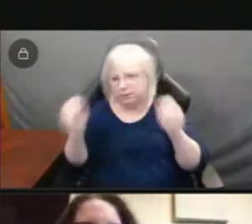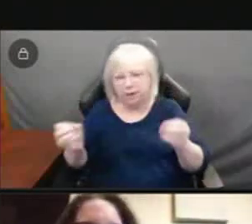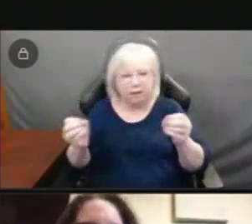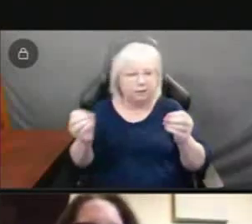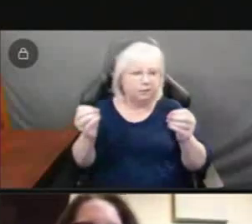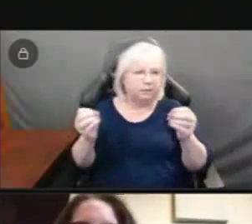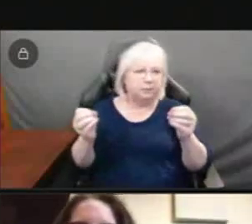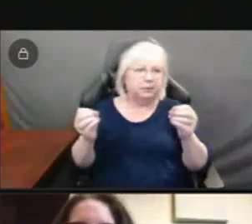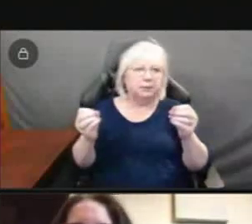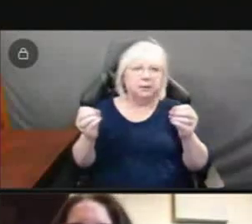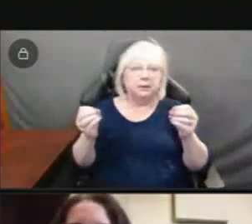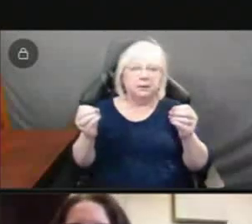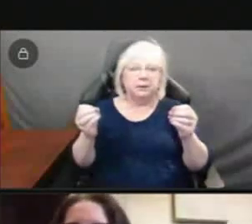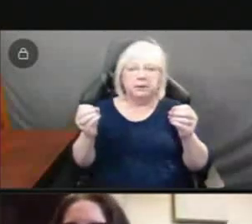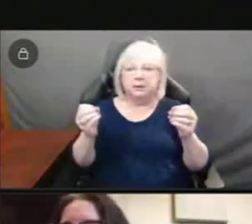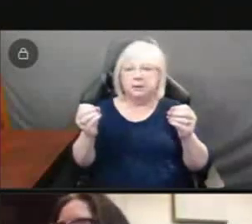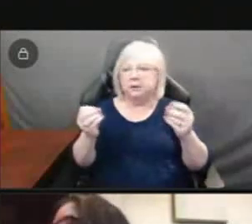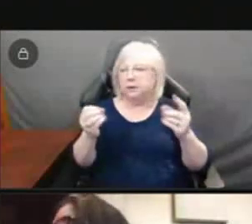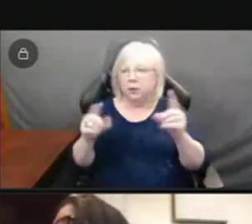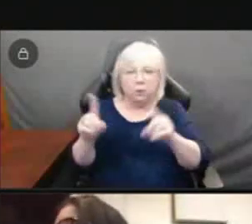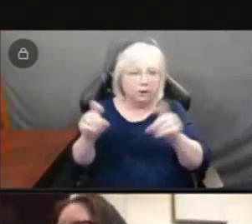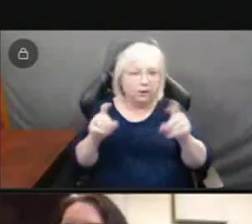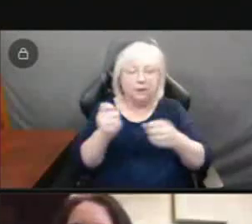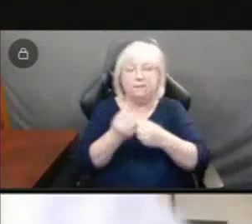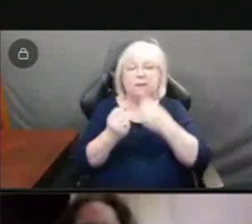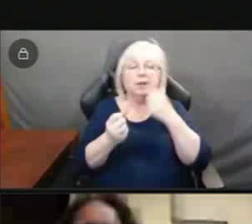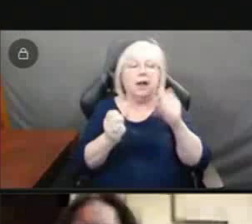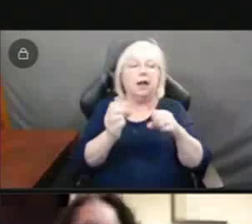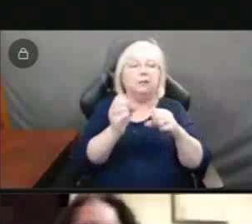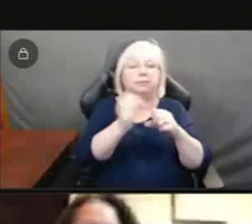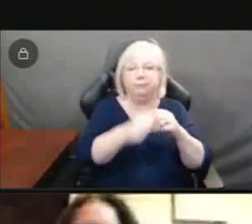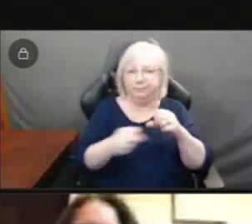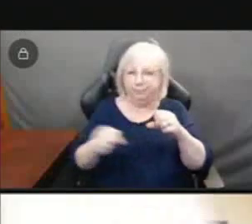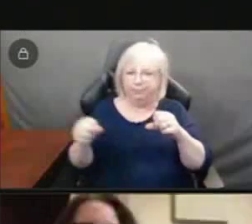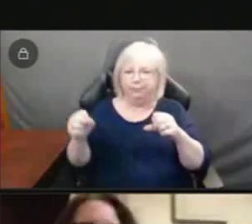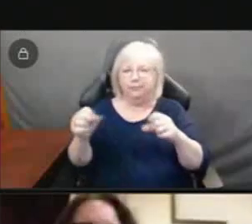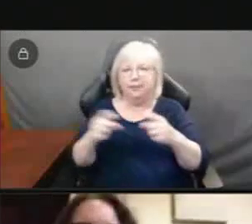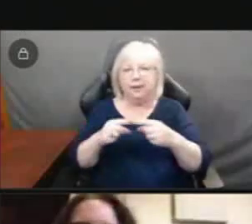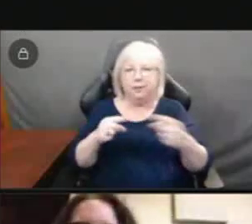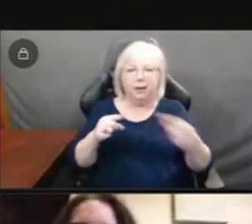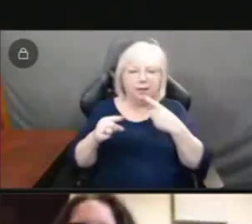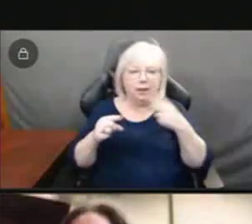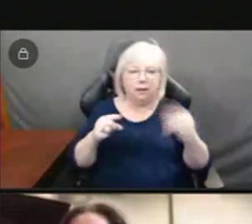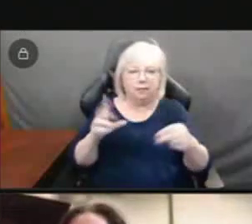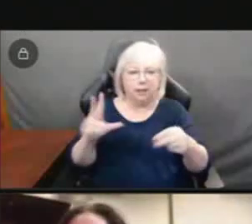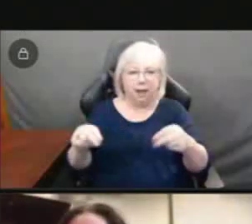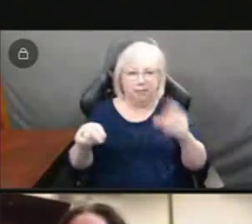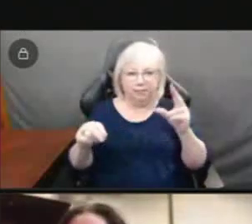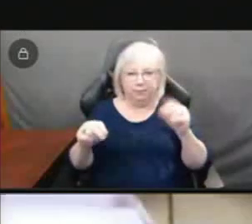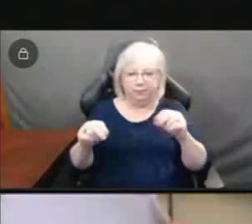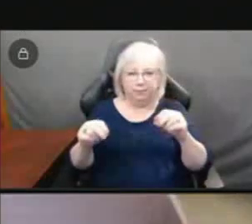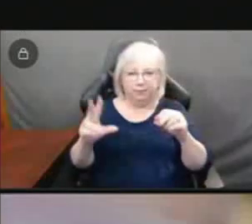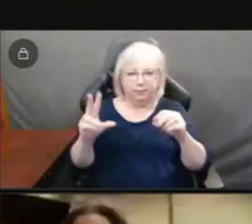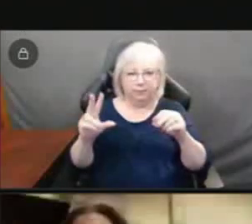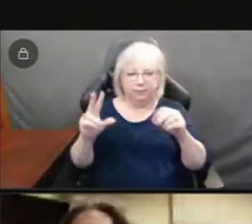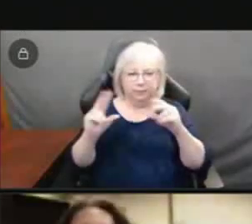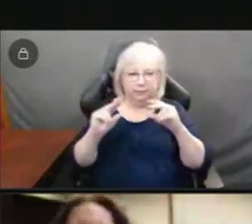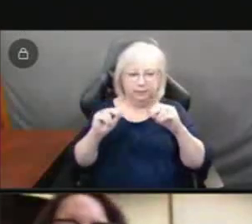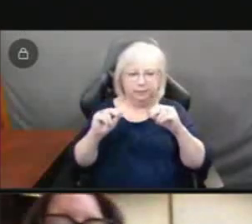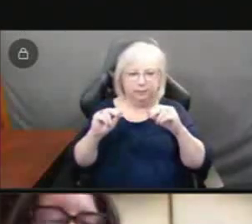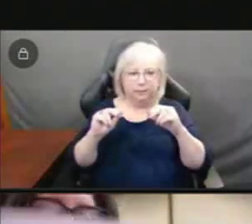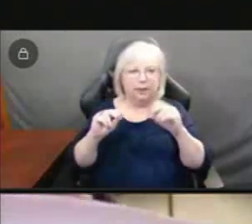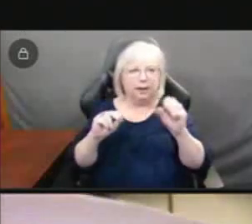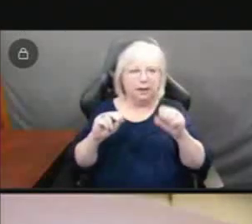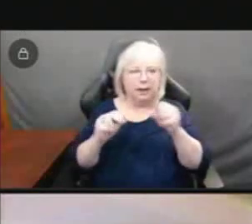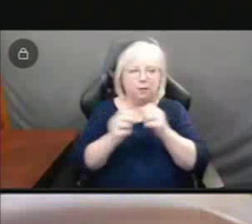15. Any questions? All those in favor, please say aye. Aye. All those opposed, please say nay. Nay. Nay. Ayes